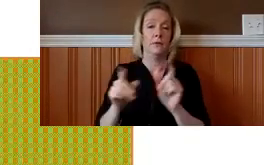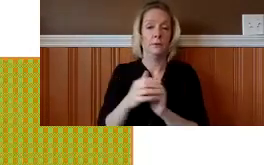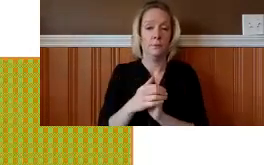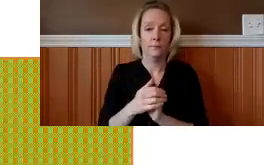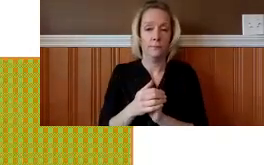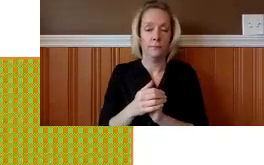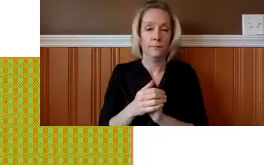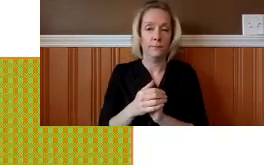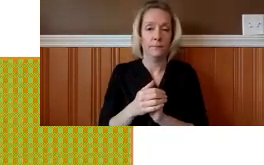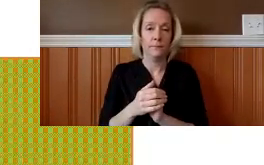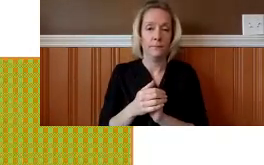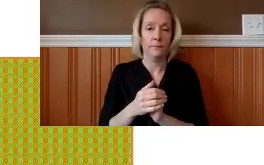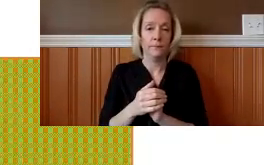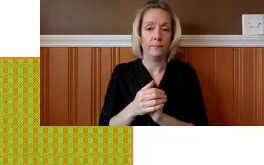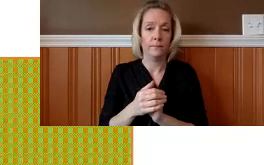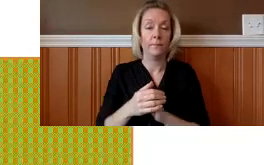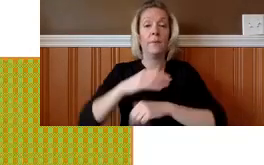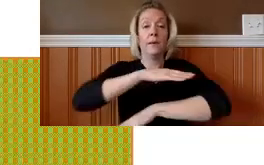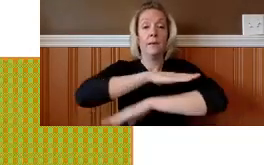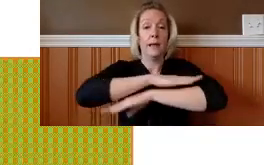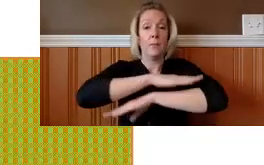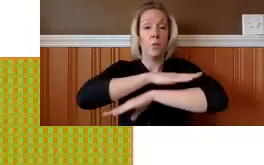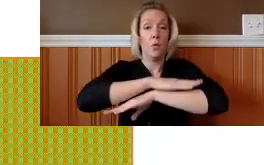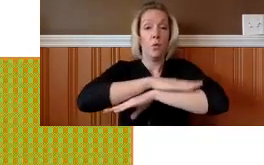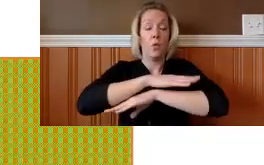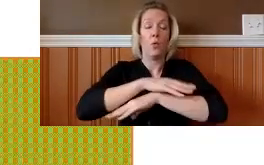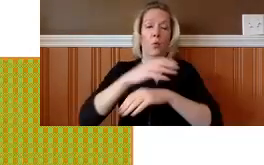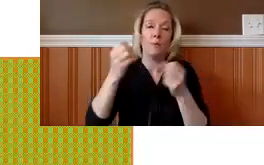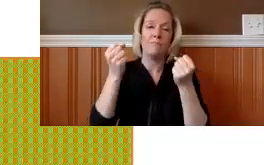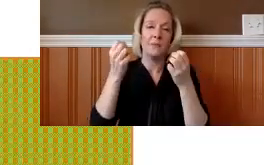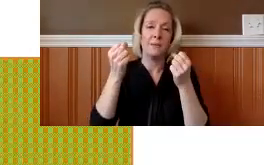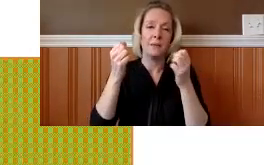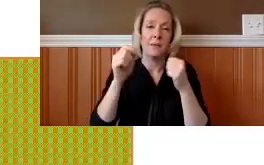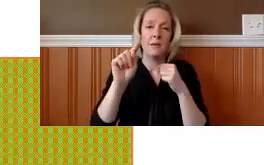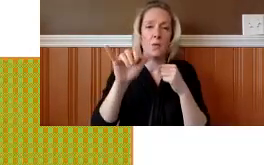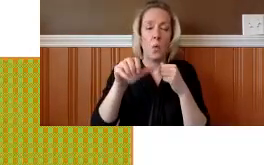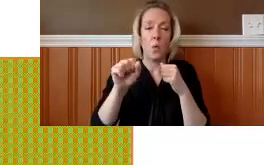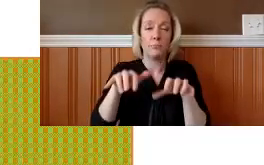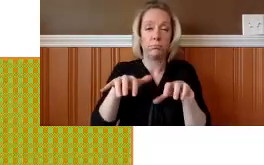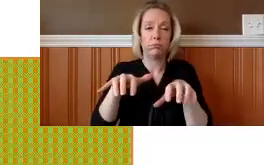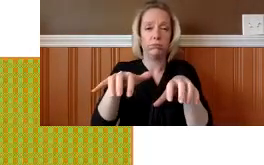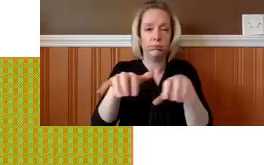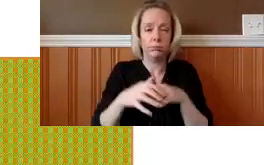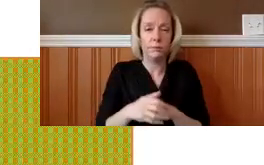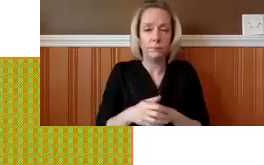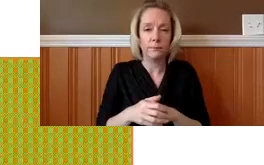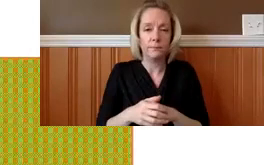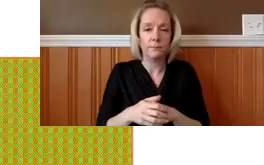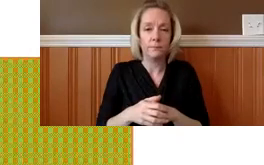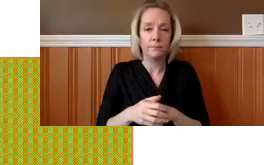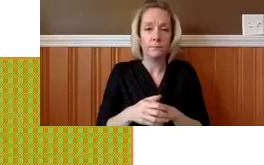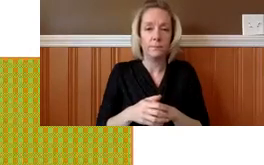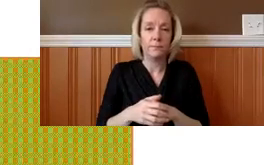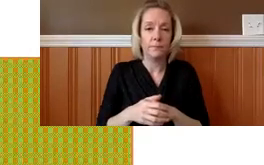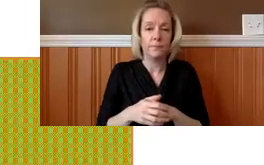this is a table with a plethora of toys, all different kinds of toys. And if you can't see the discs, they're